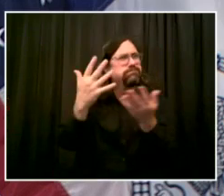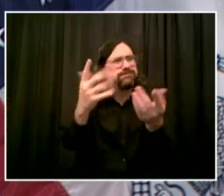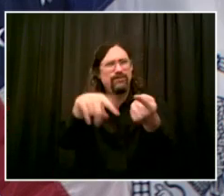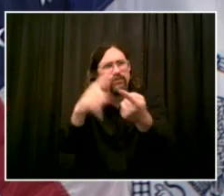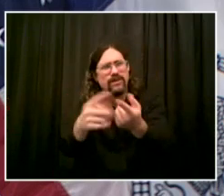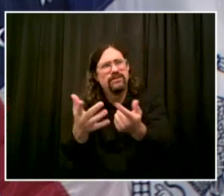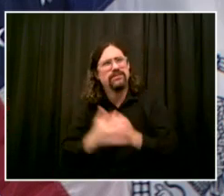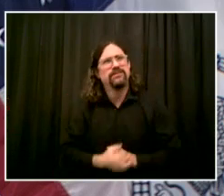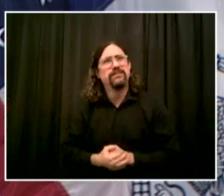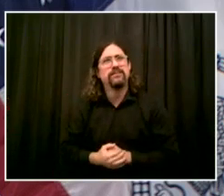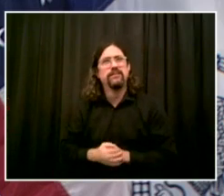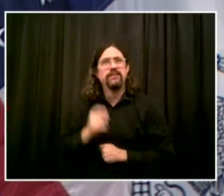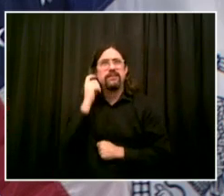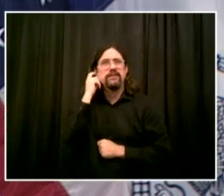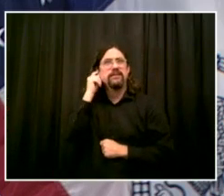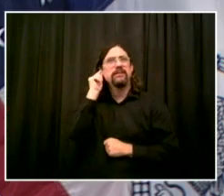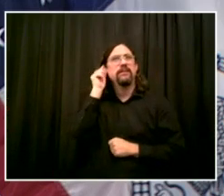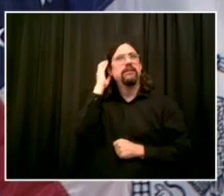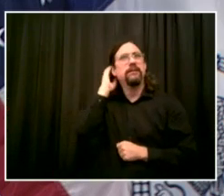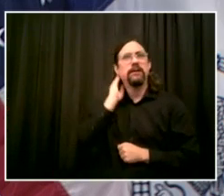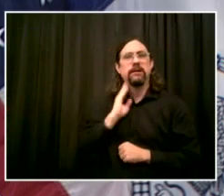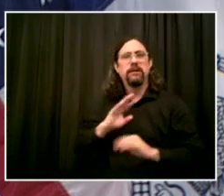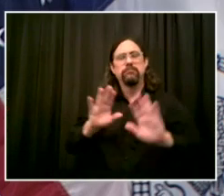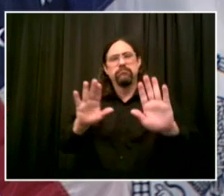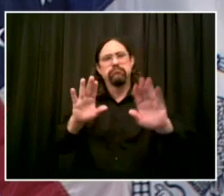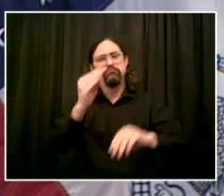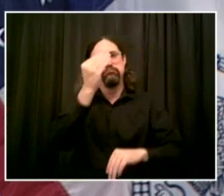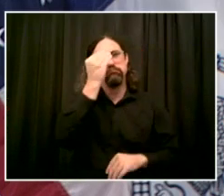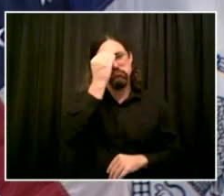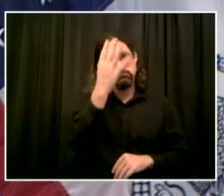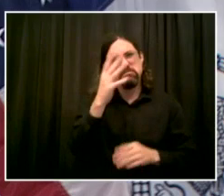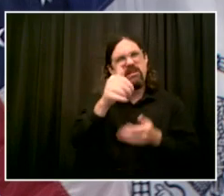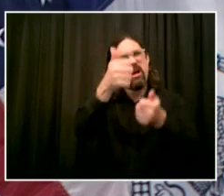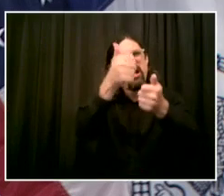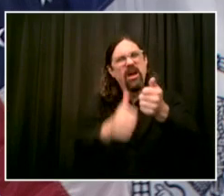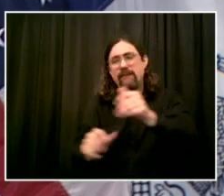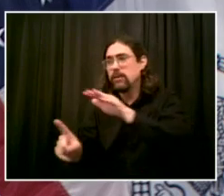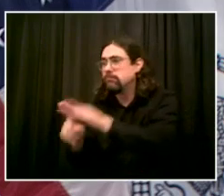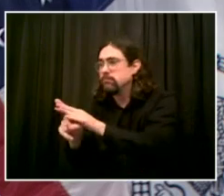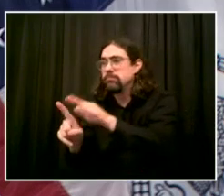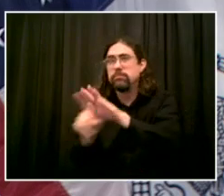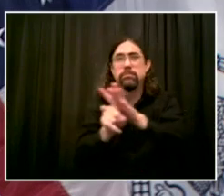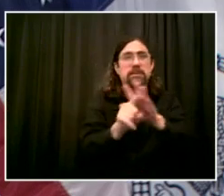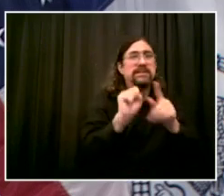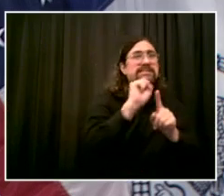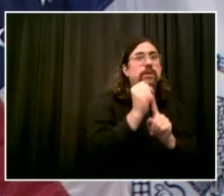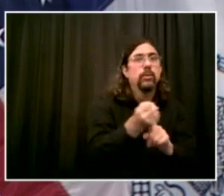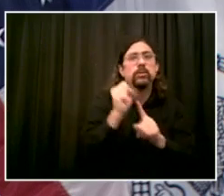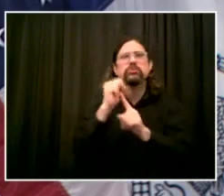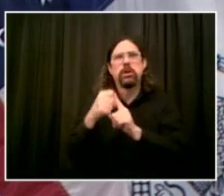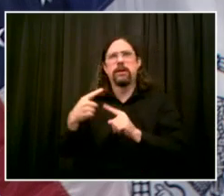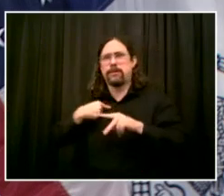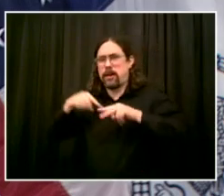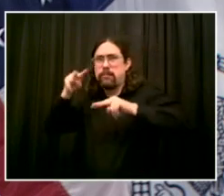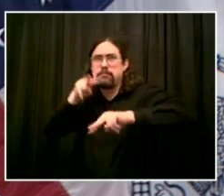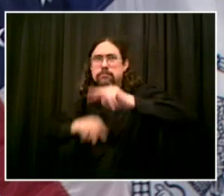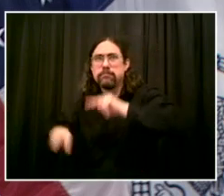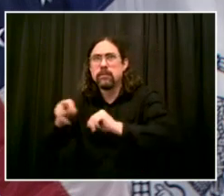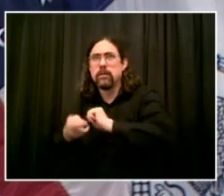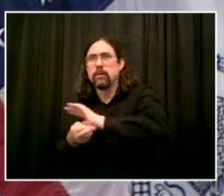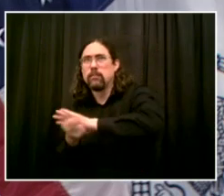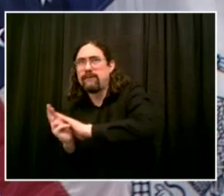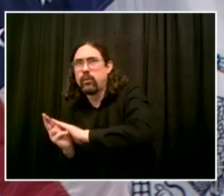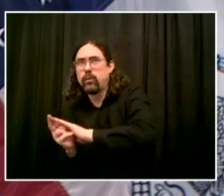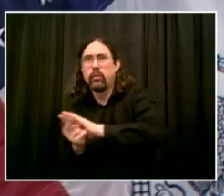I don't tend to think of people all in one, fell swoop. I want to know what's happened in each individual